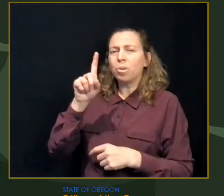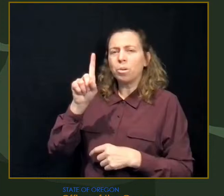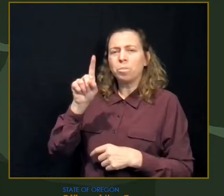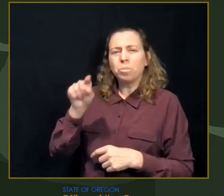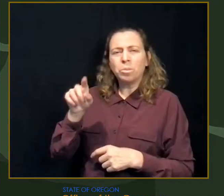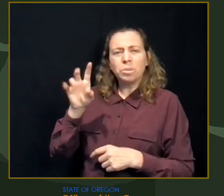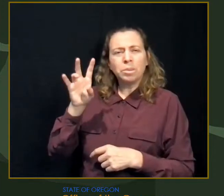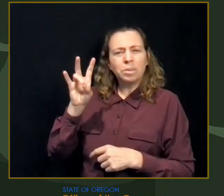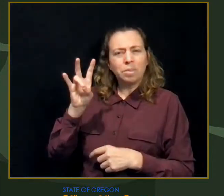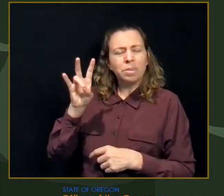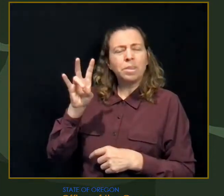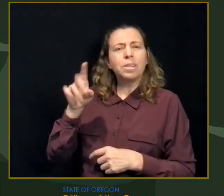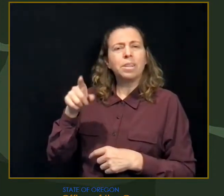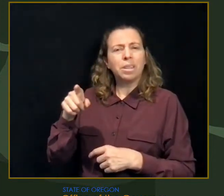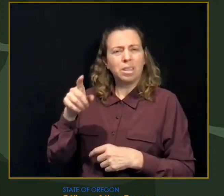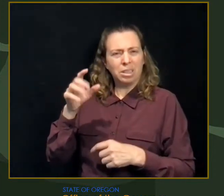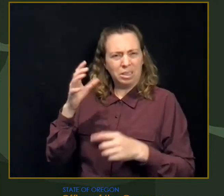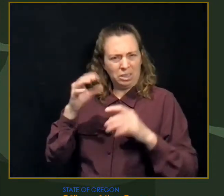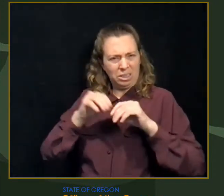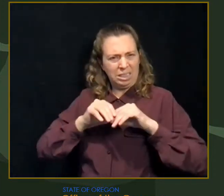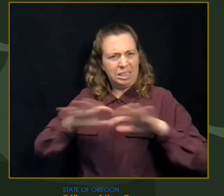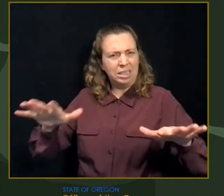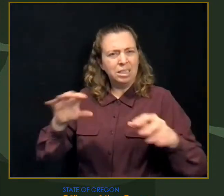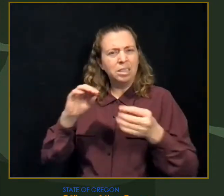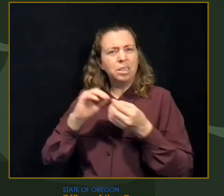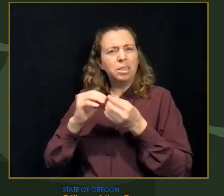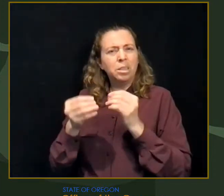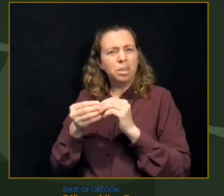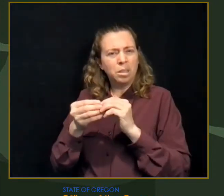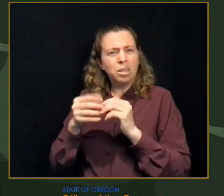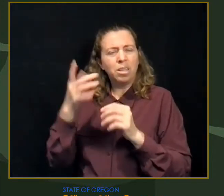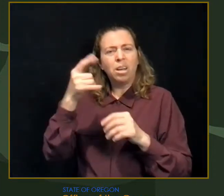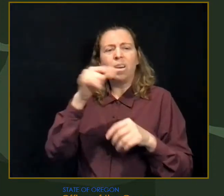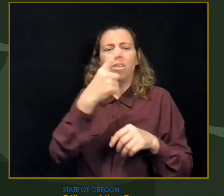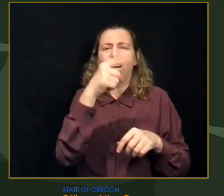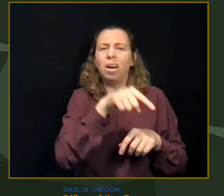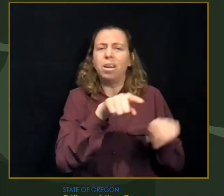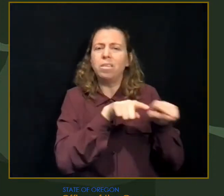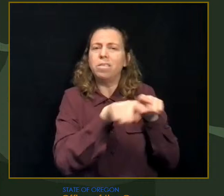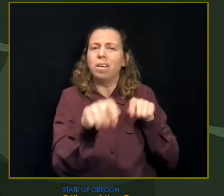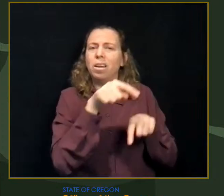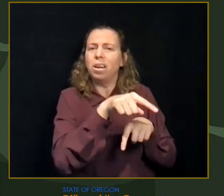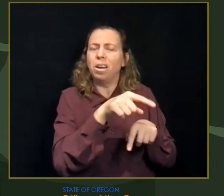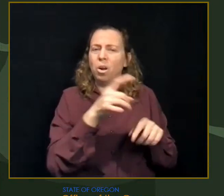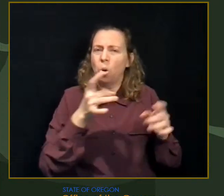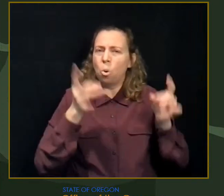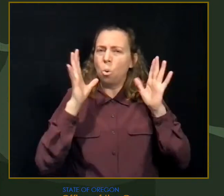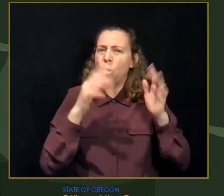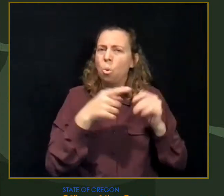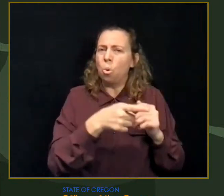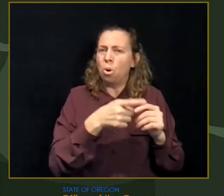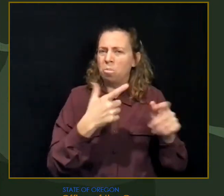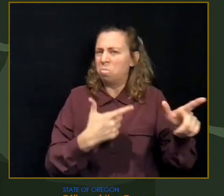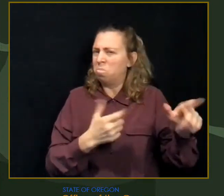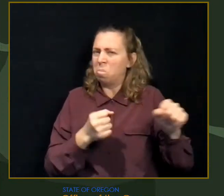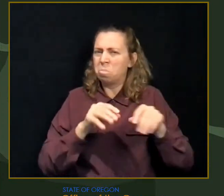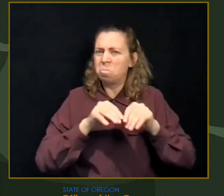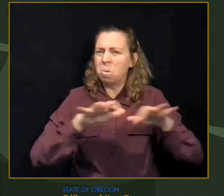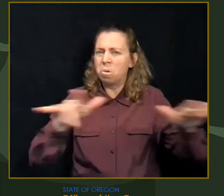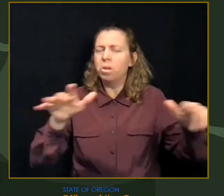only barely exposed, but also that it does appear to be significantly more severe and severe across all age ranges.